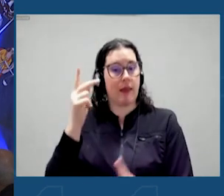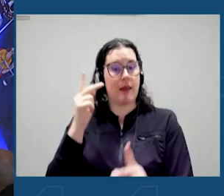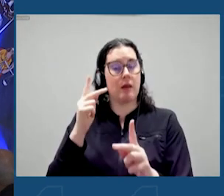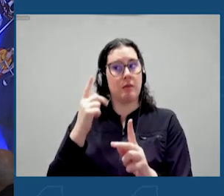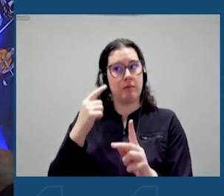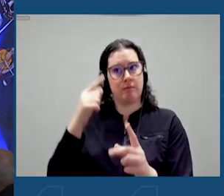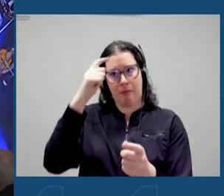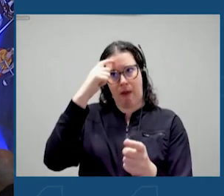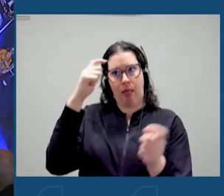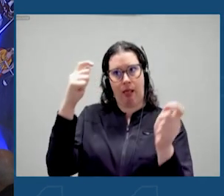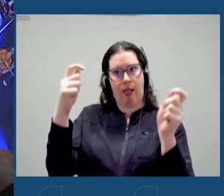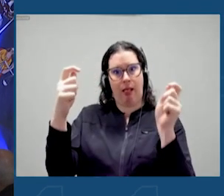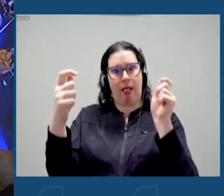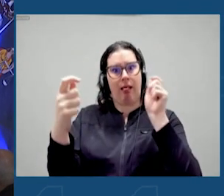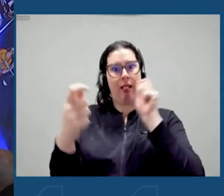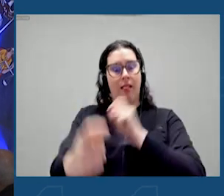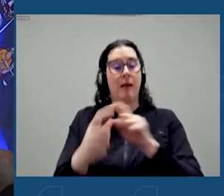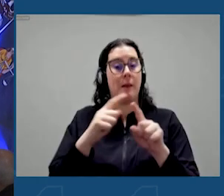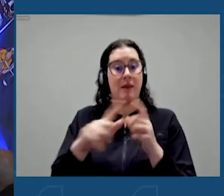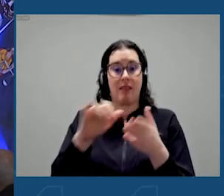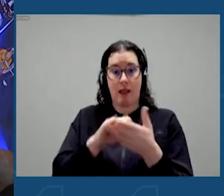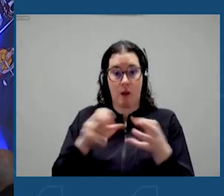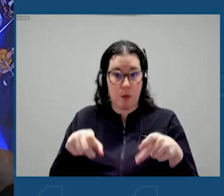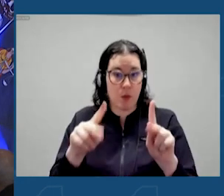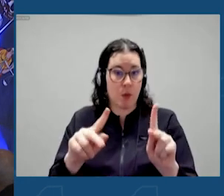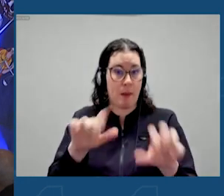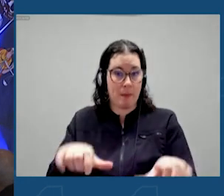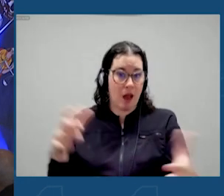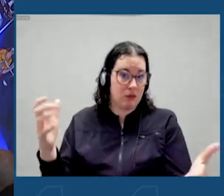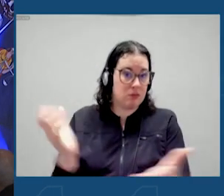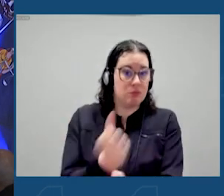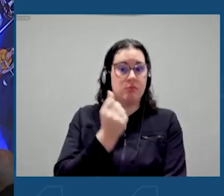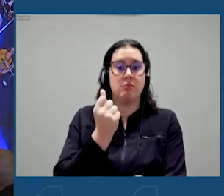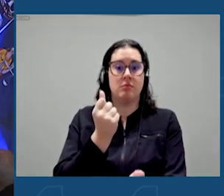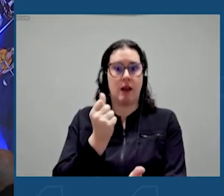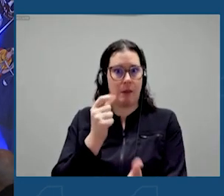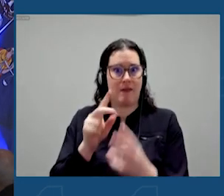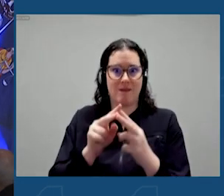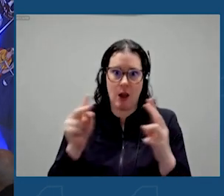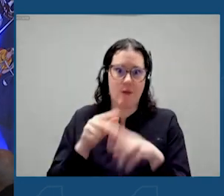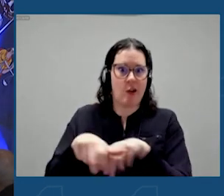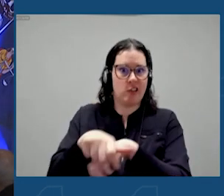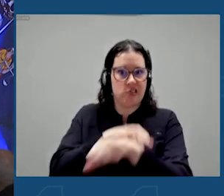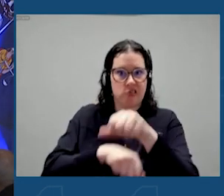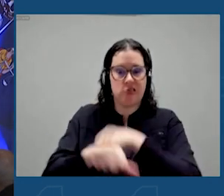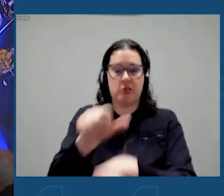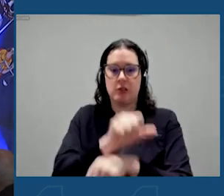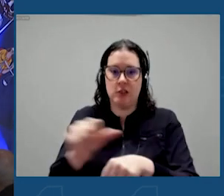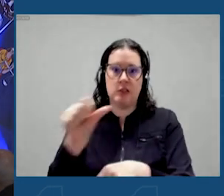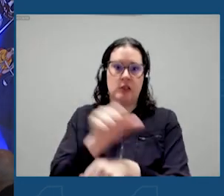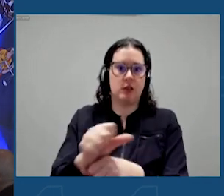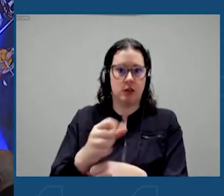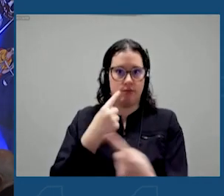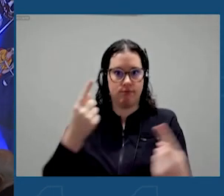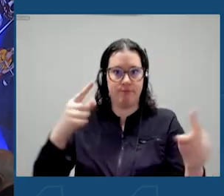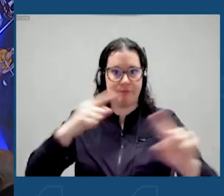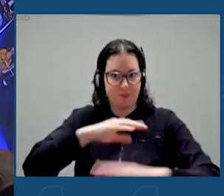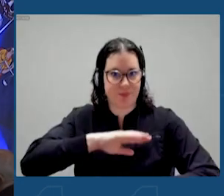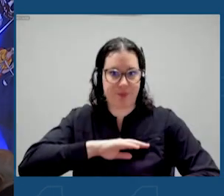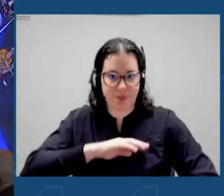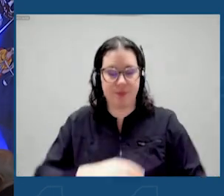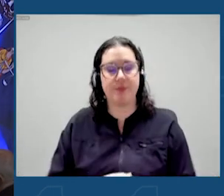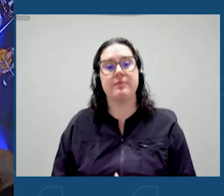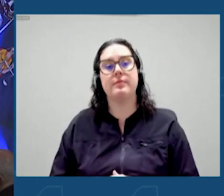have to take that window and we're going to have to be incredibly aggressive in order to make it happen. And then,